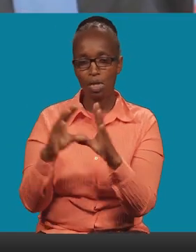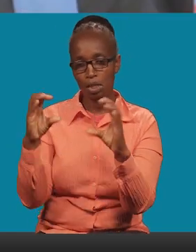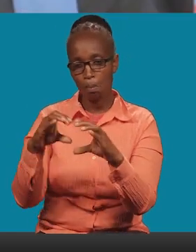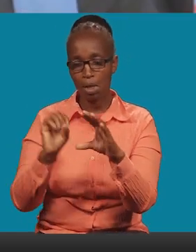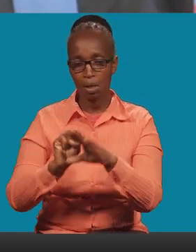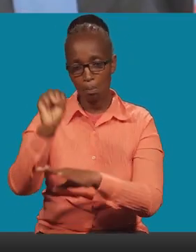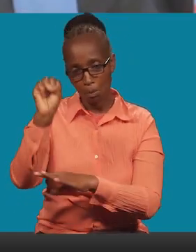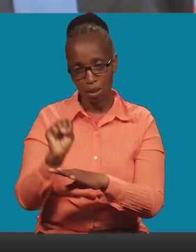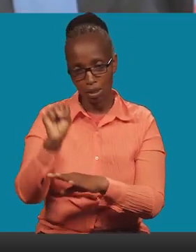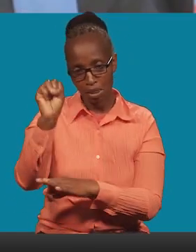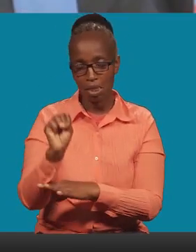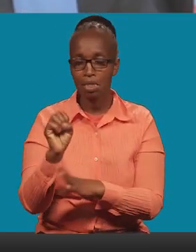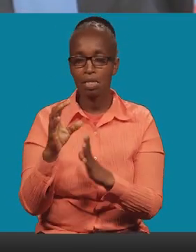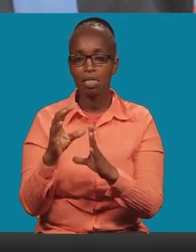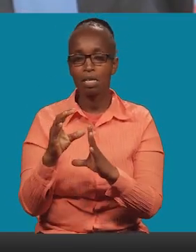foreign